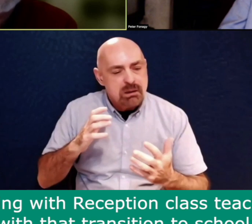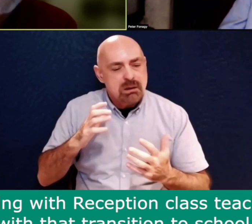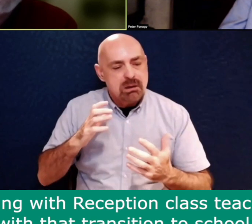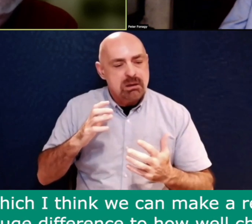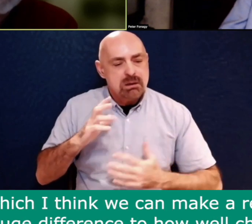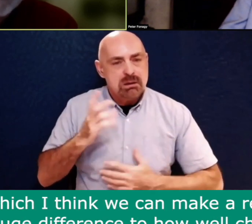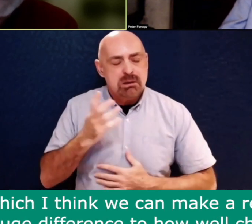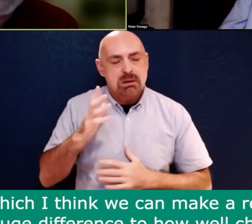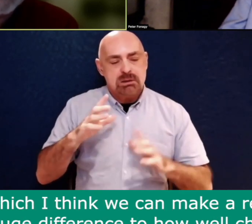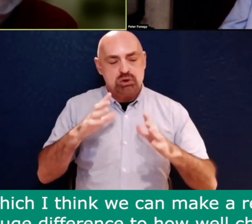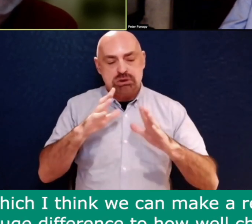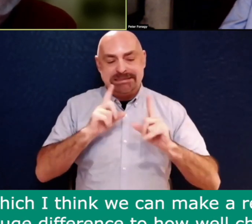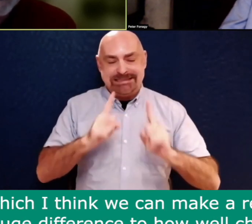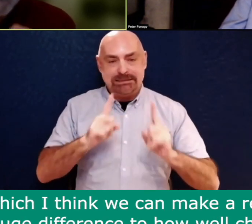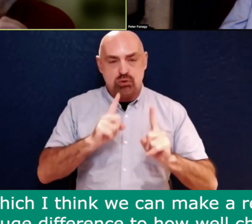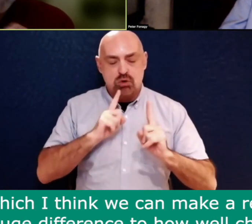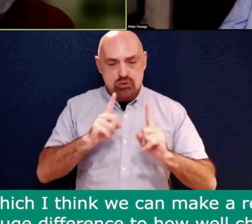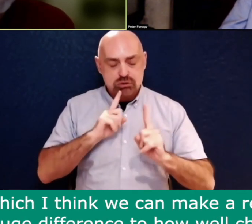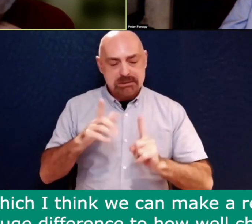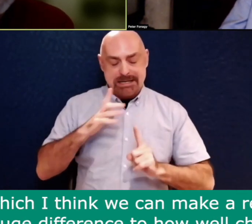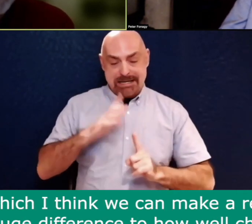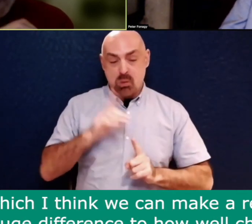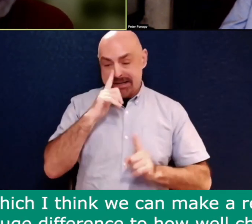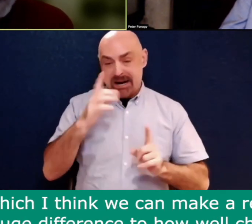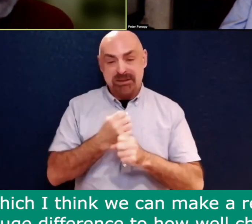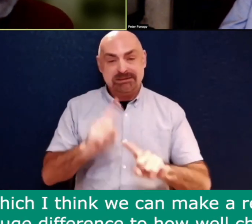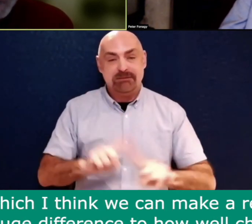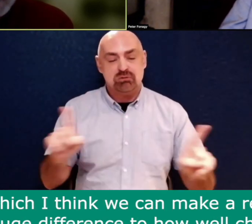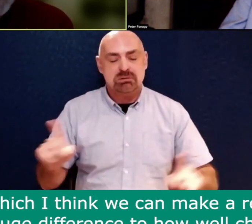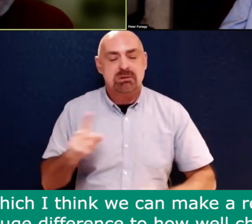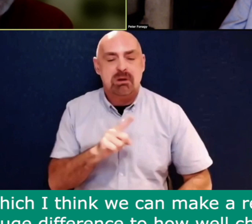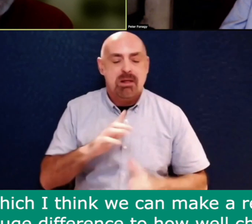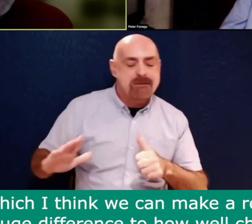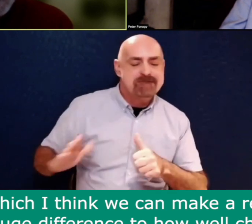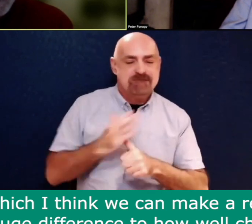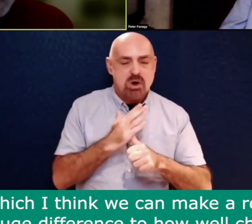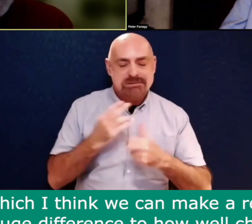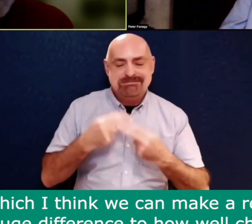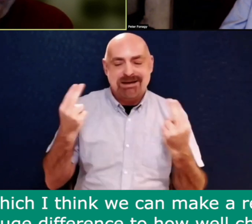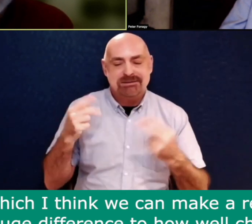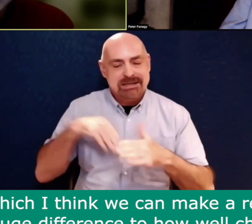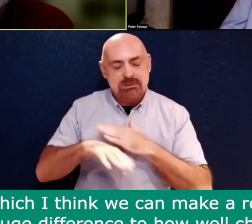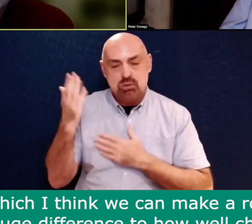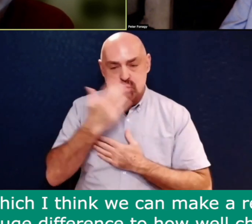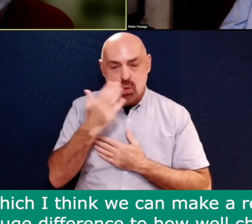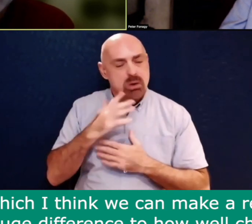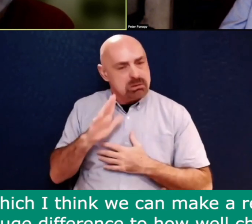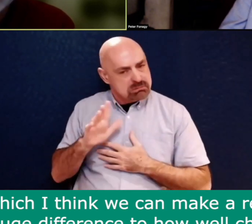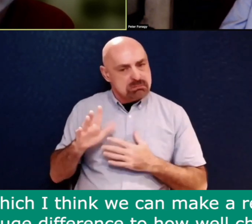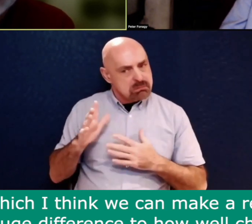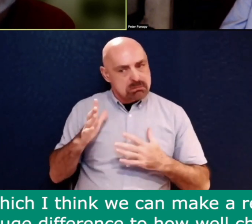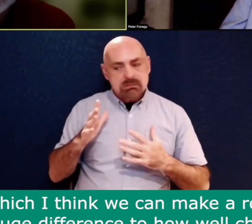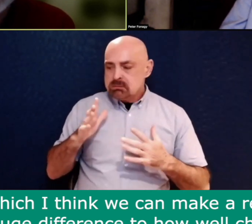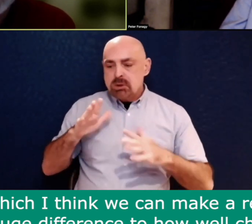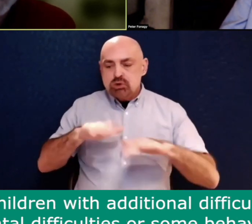school. So this is one point at which I think we can make a real difference. Those first days of school make a huge difference to how well